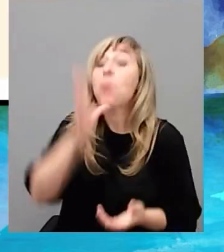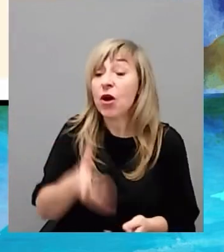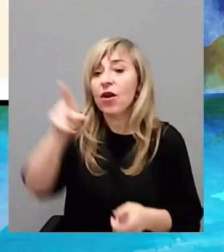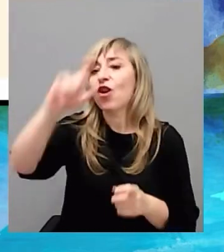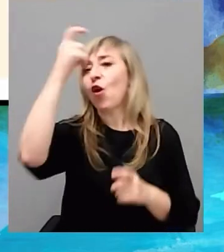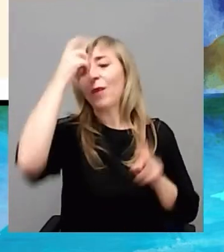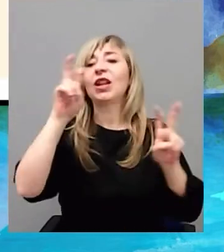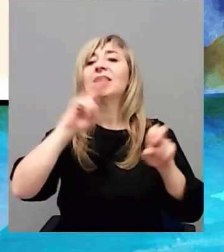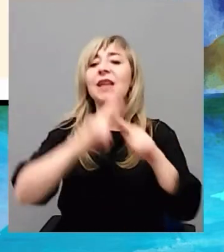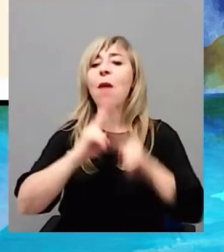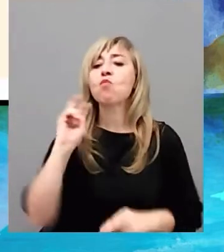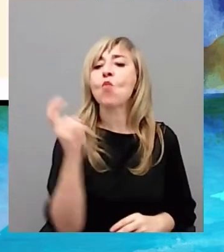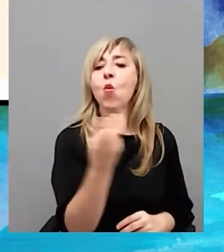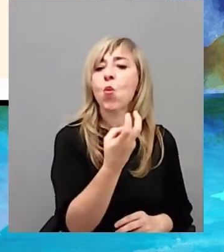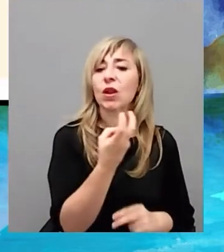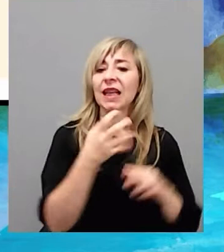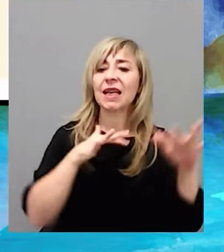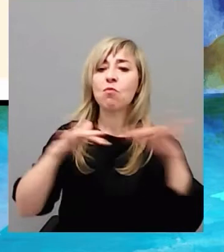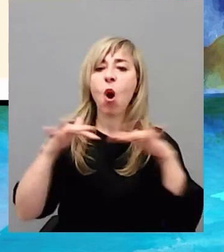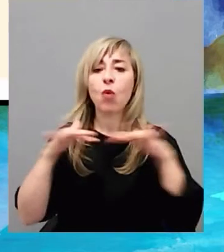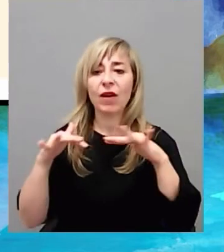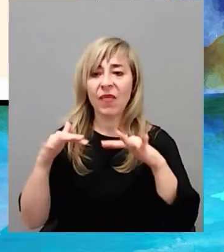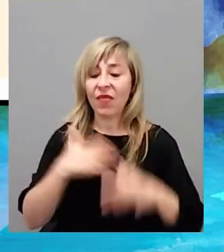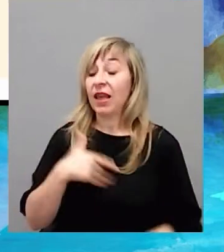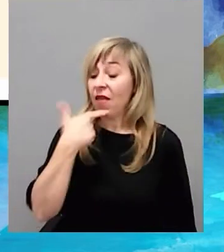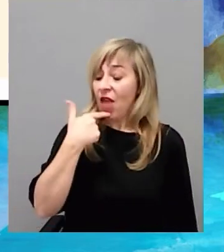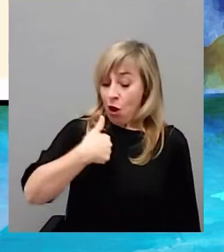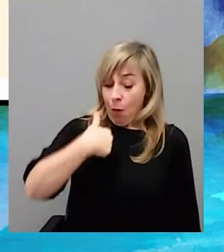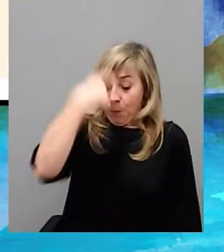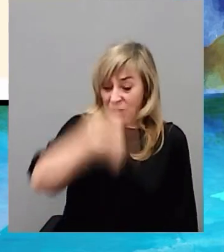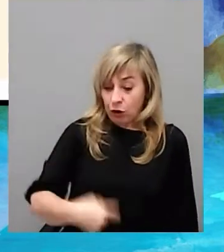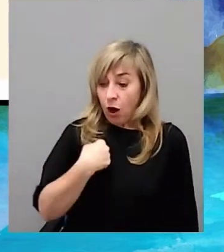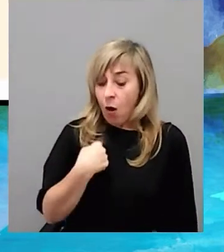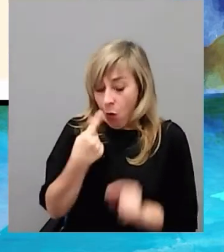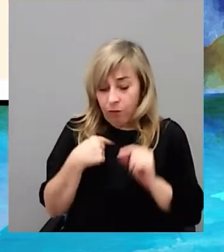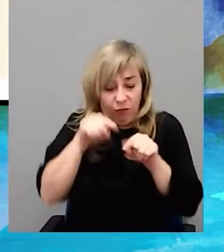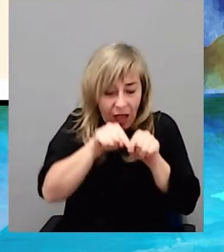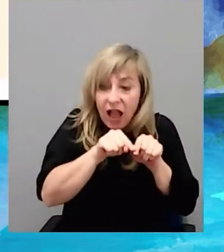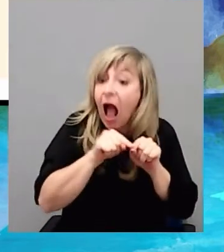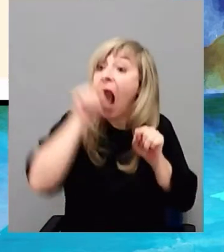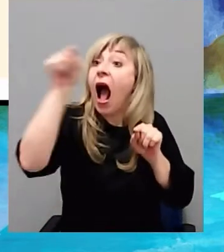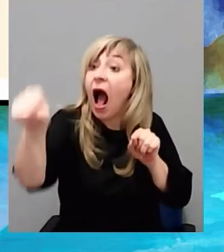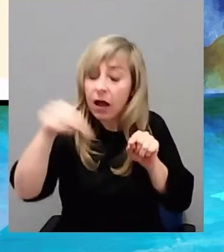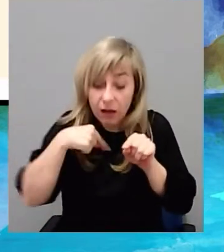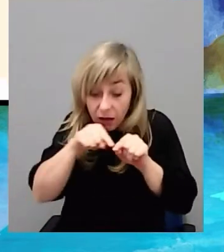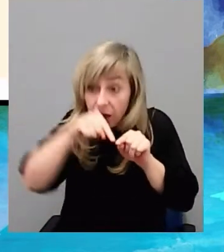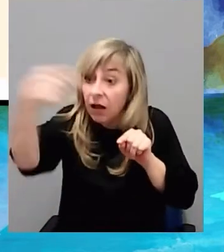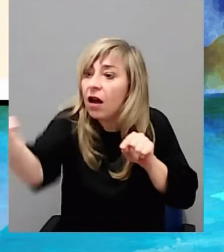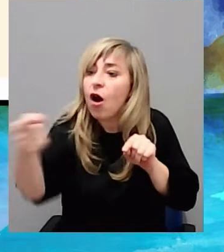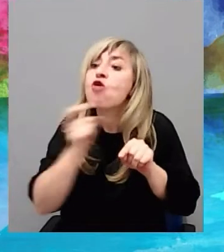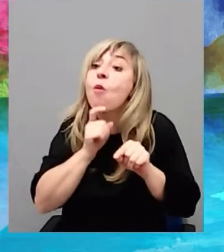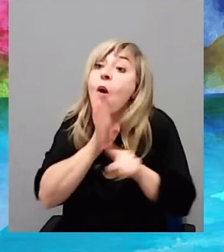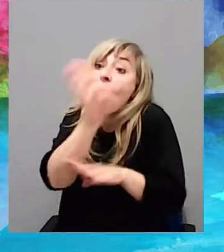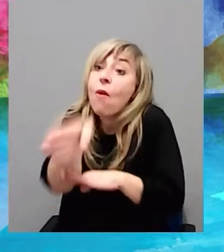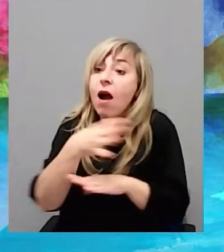have the concept of multi-mobility, which means that a person can go from one point to another using different means of